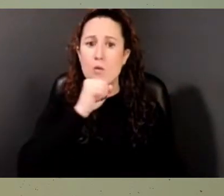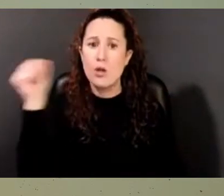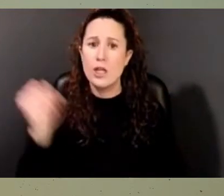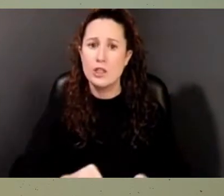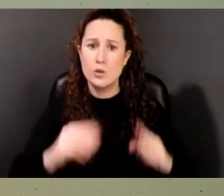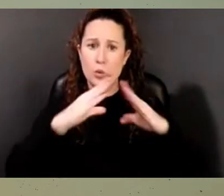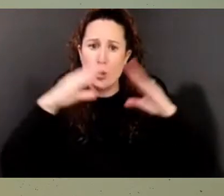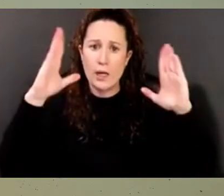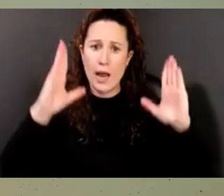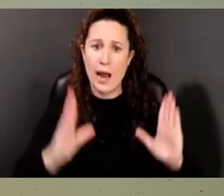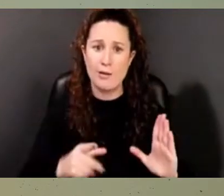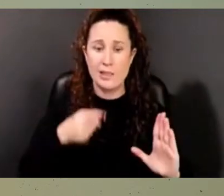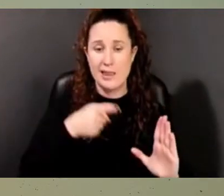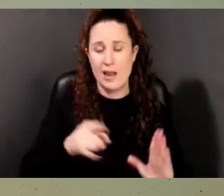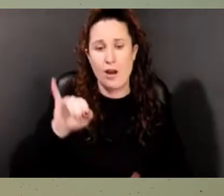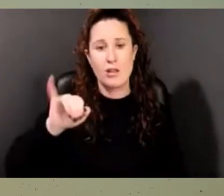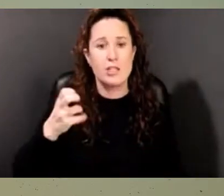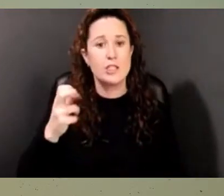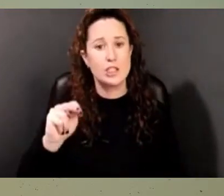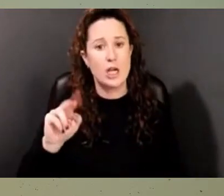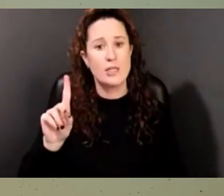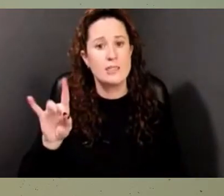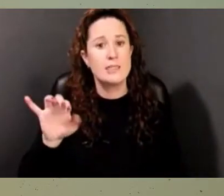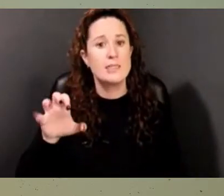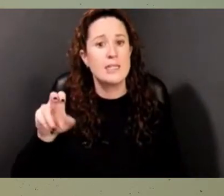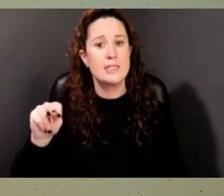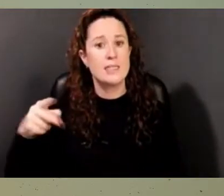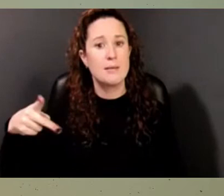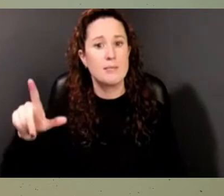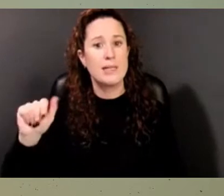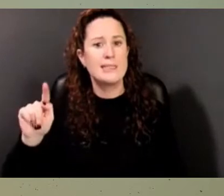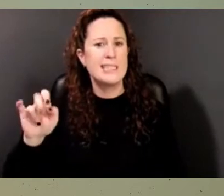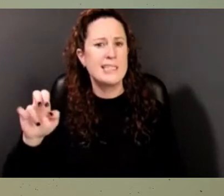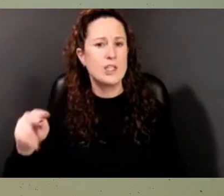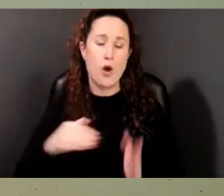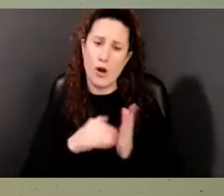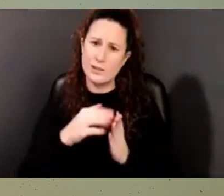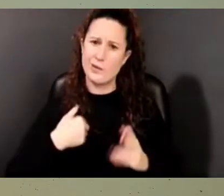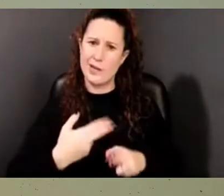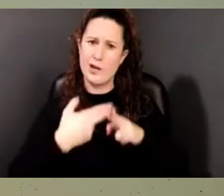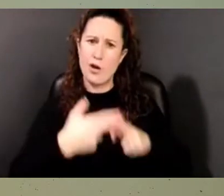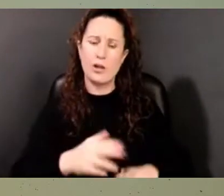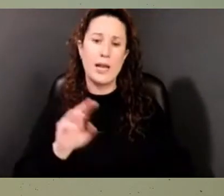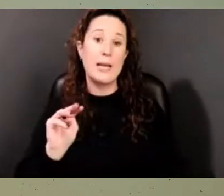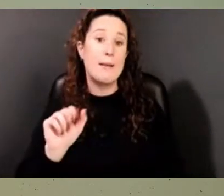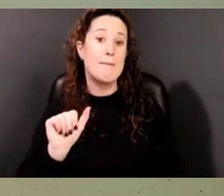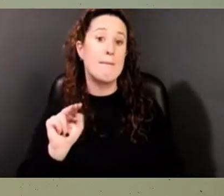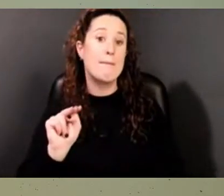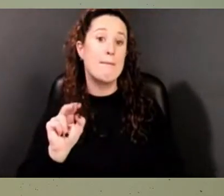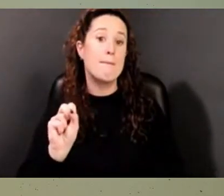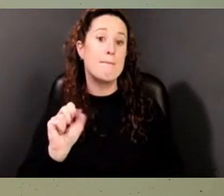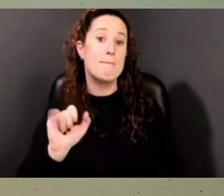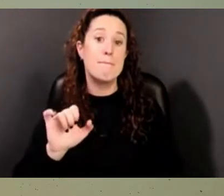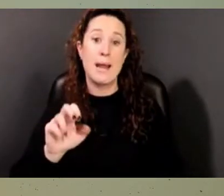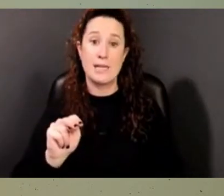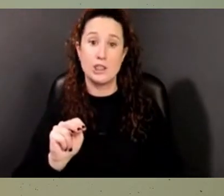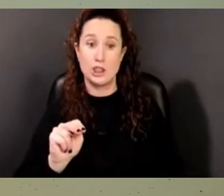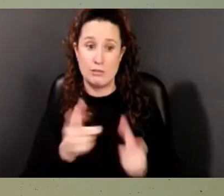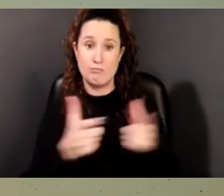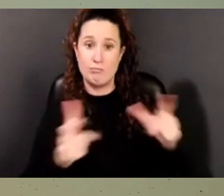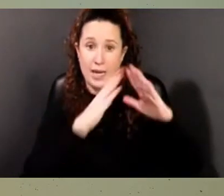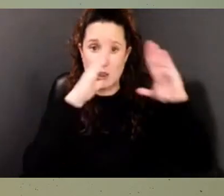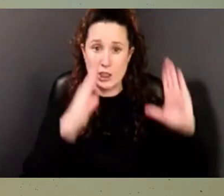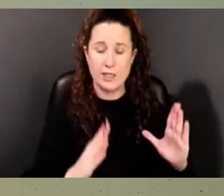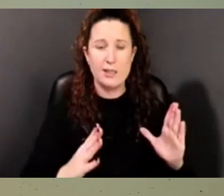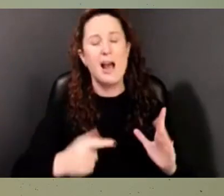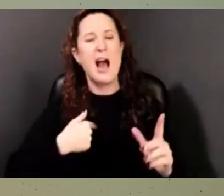at the John Dickinson Plantation. It's often called a mansion, and throughout my presentation, I'll use both terms, historic house and